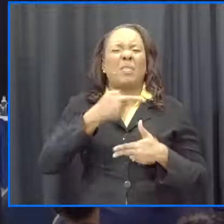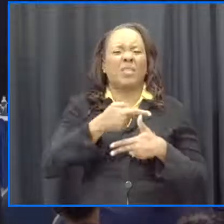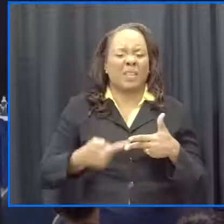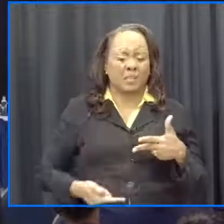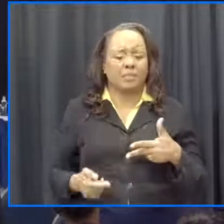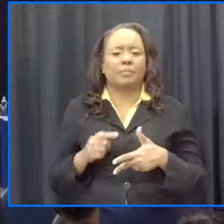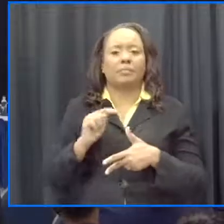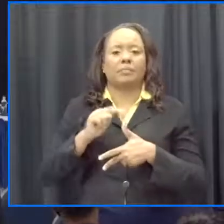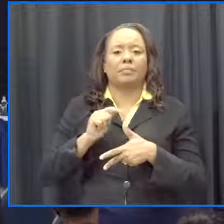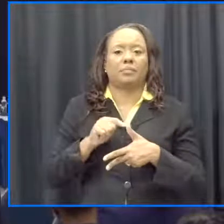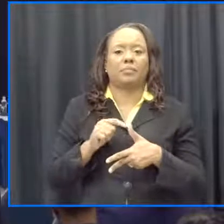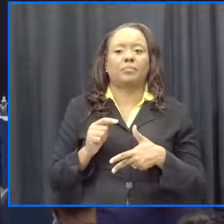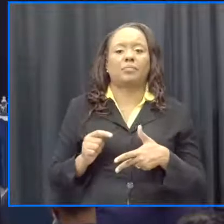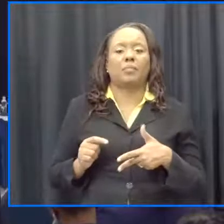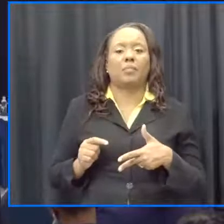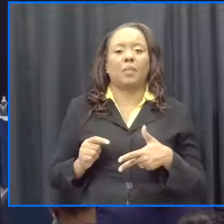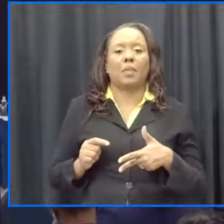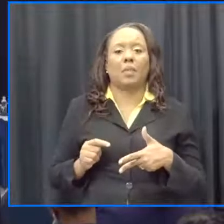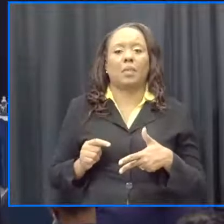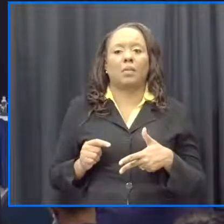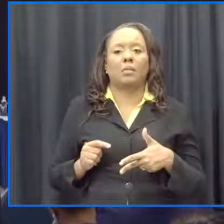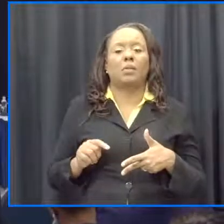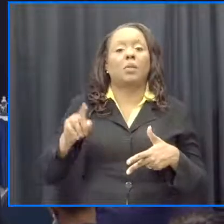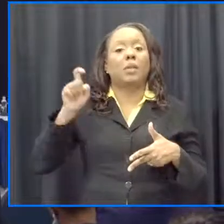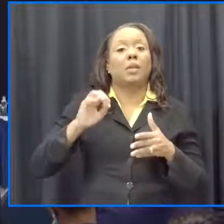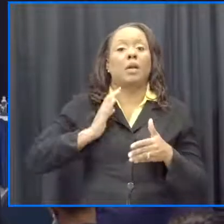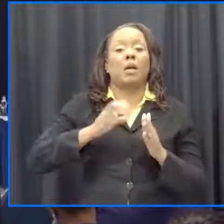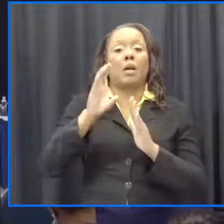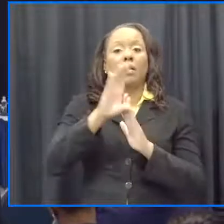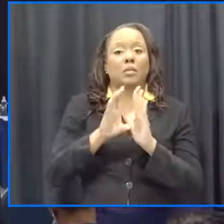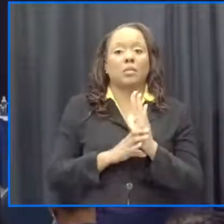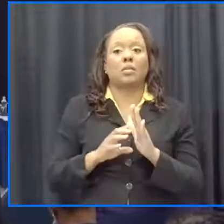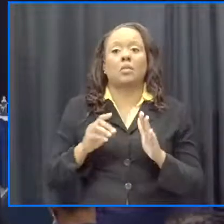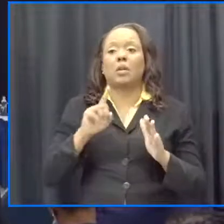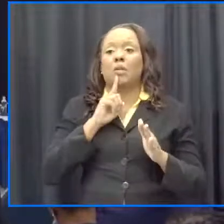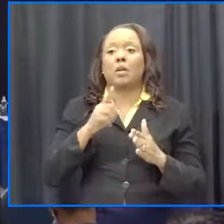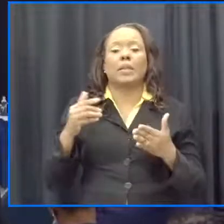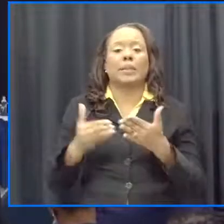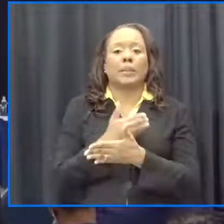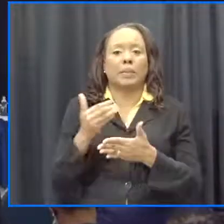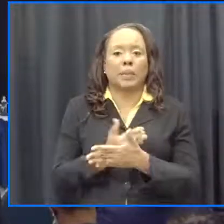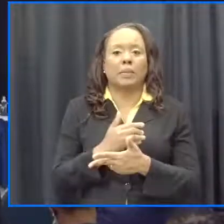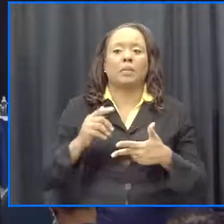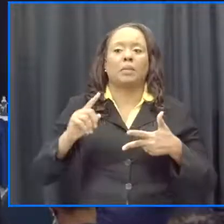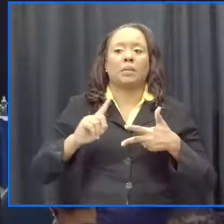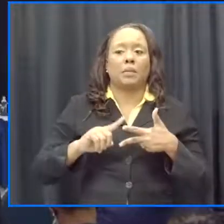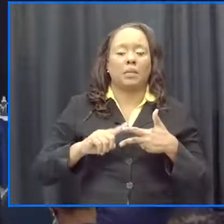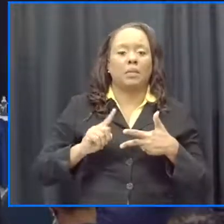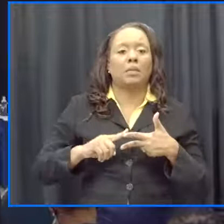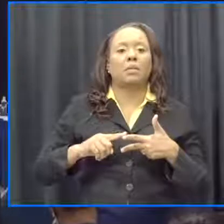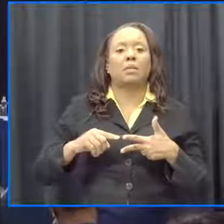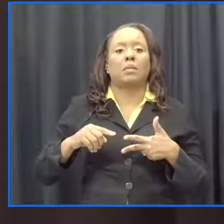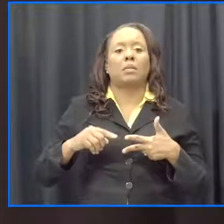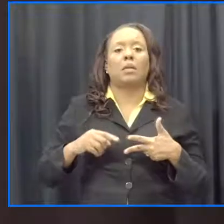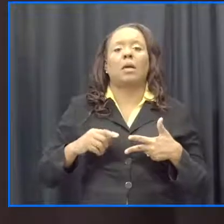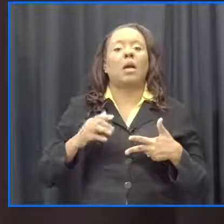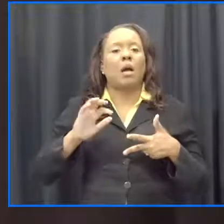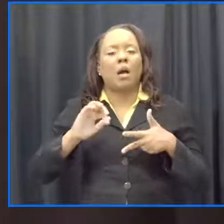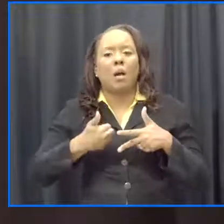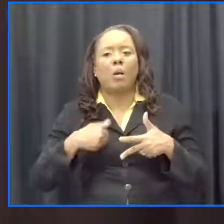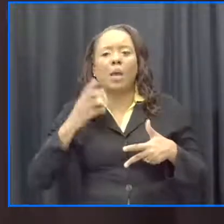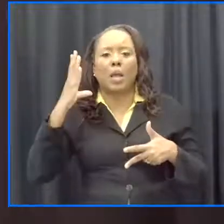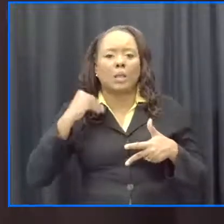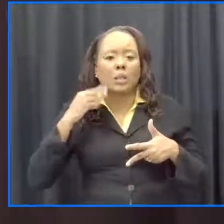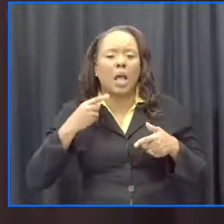these being the requirements of constitutional modernization, the lessons of governance gained from experience